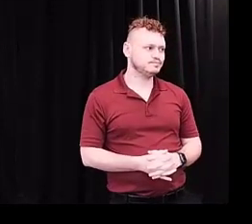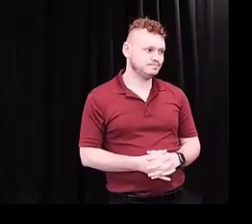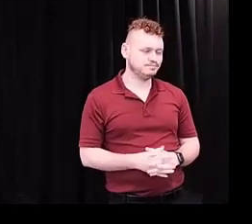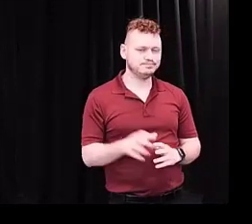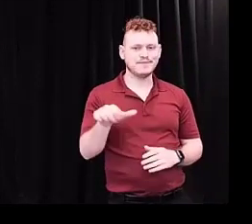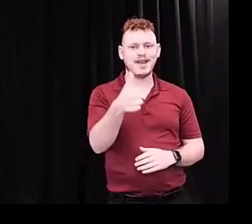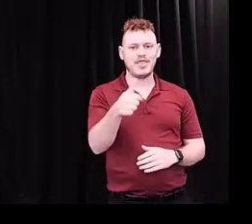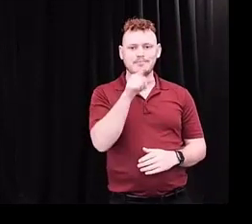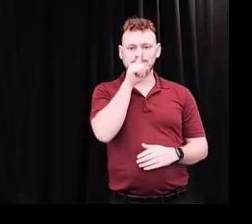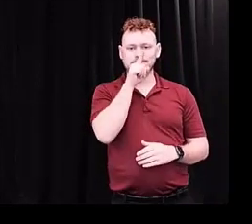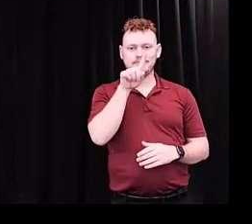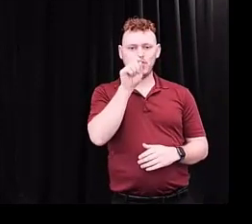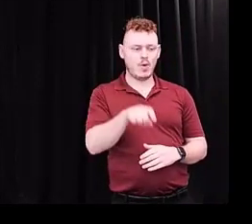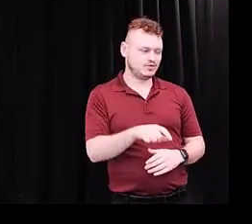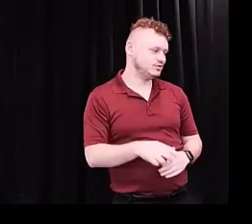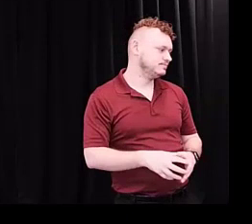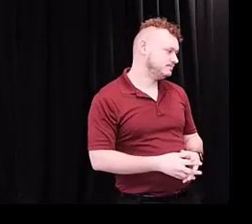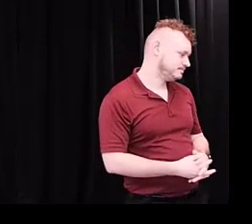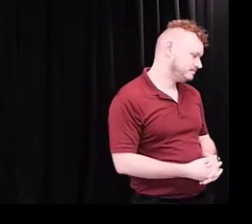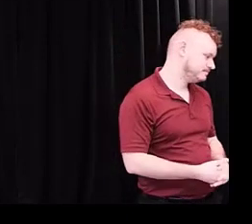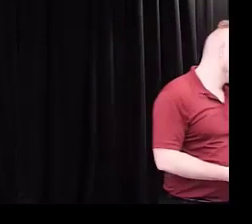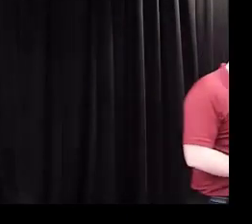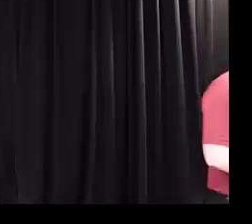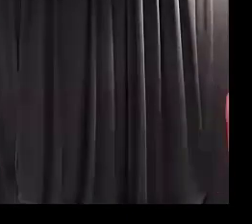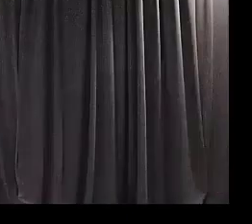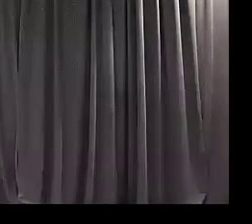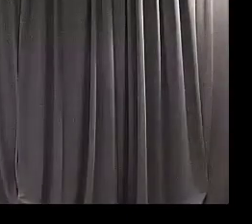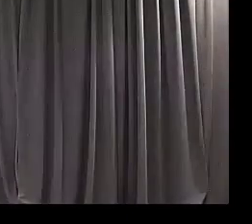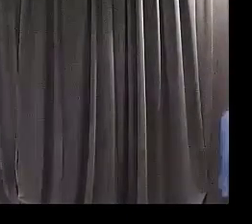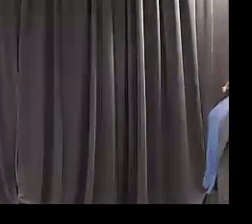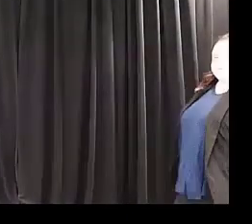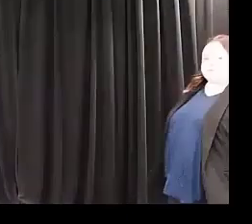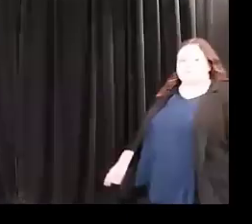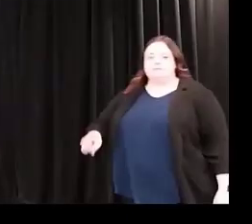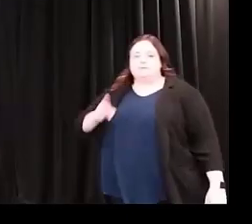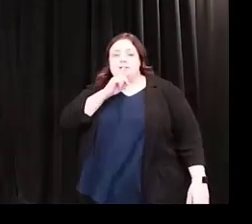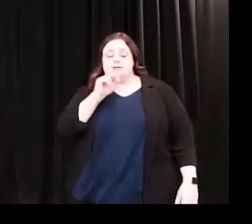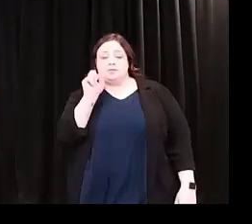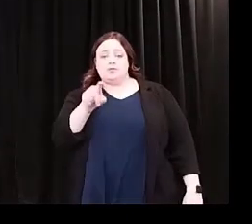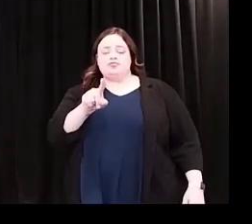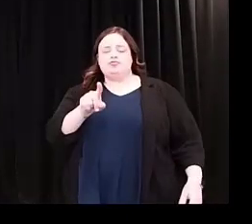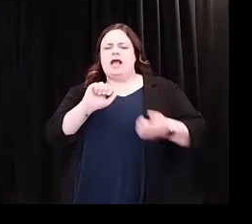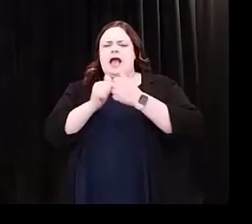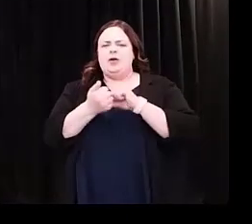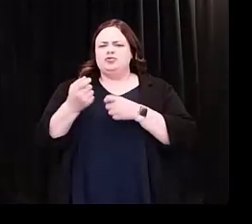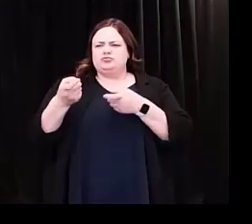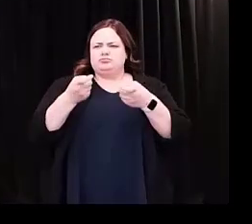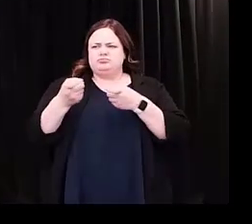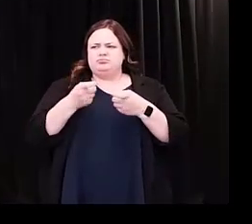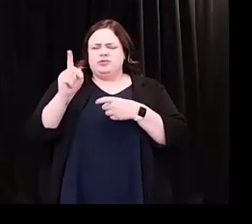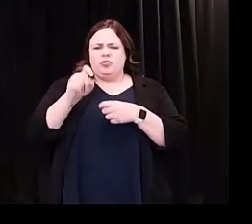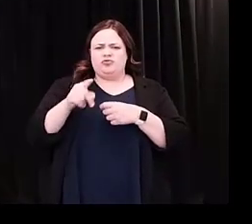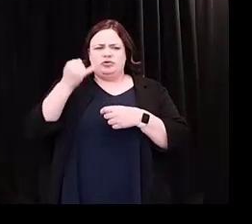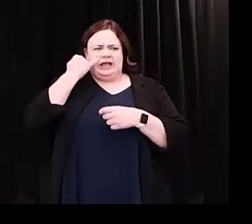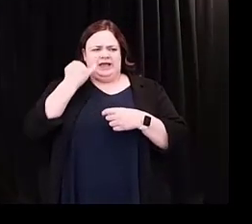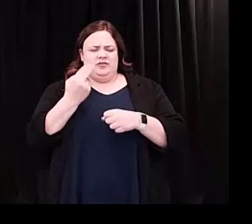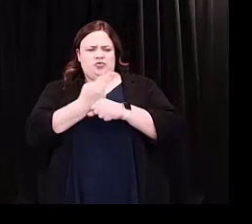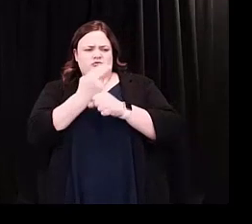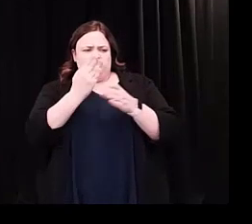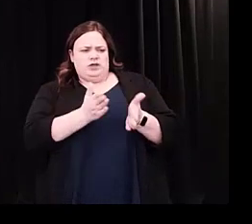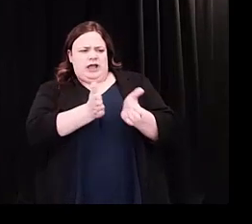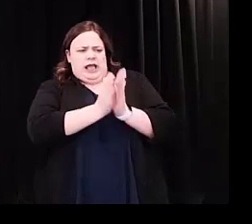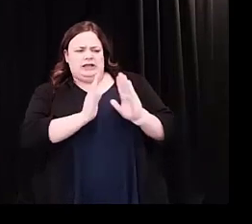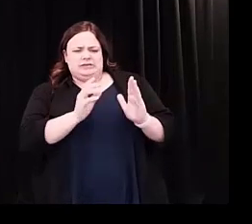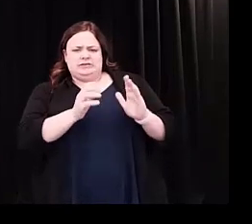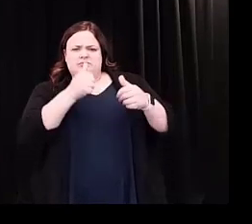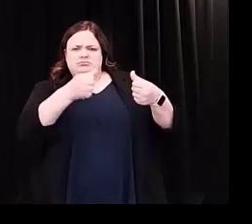anonymous question. How would you handle a request when a user asks to post a graphic of a chart or similar data onto